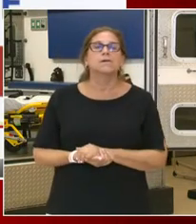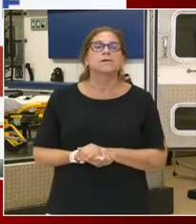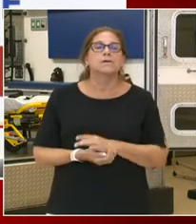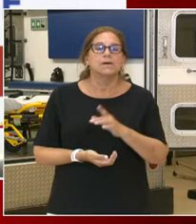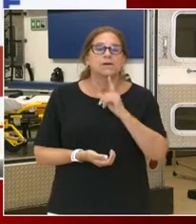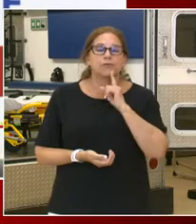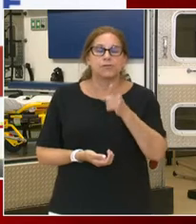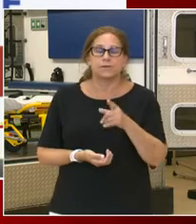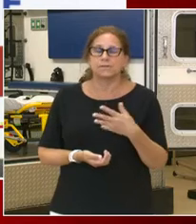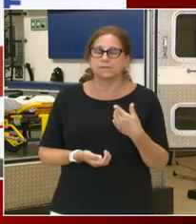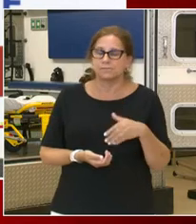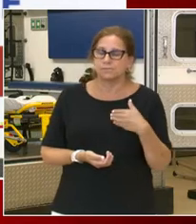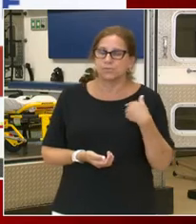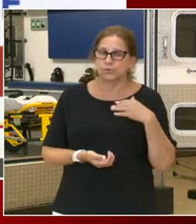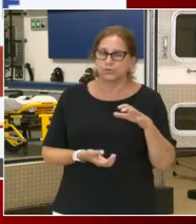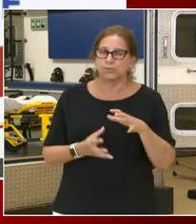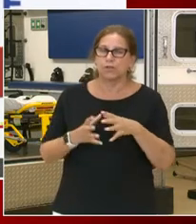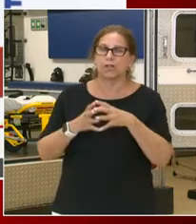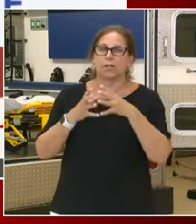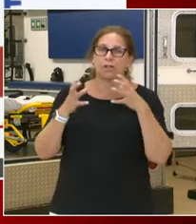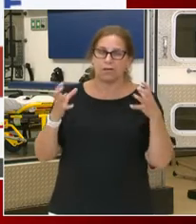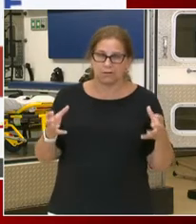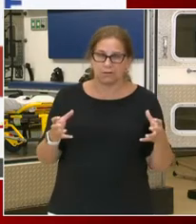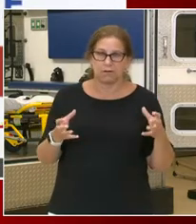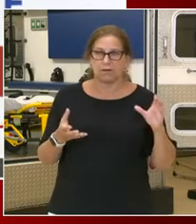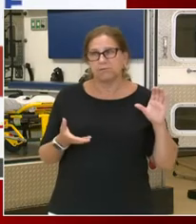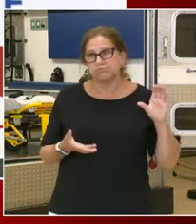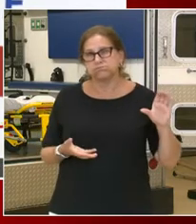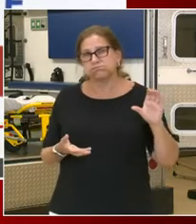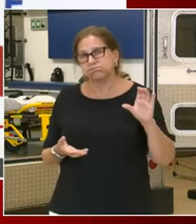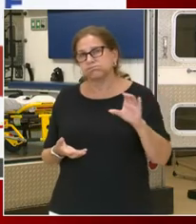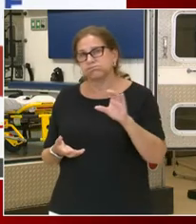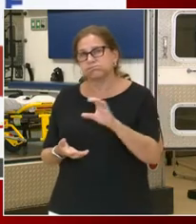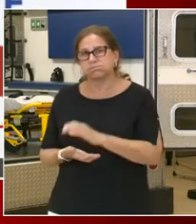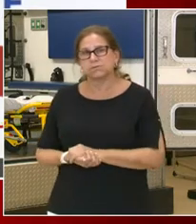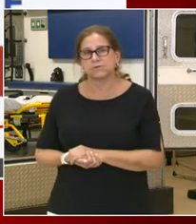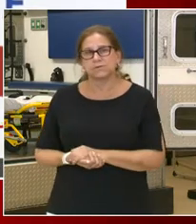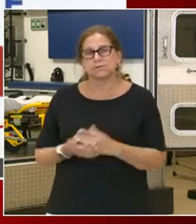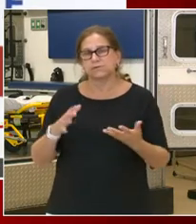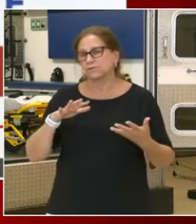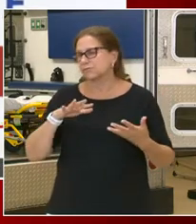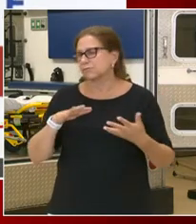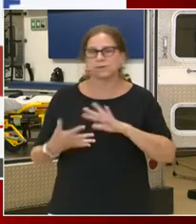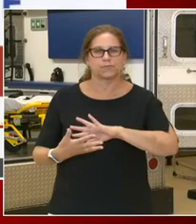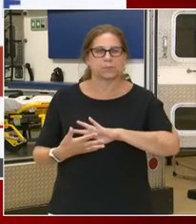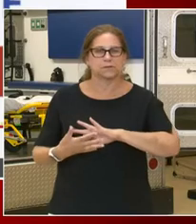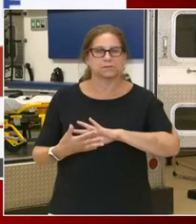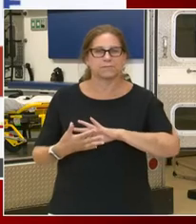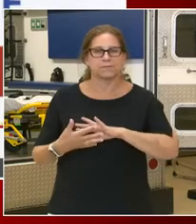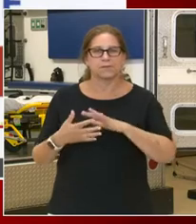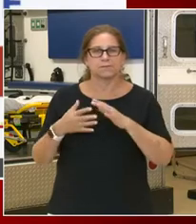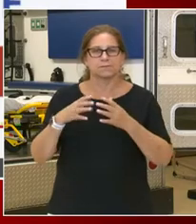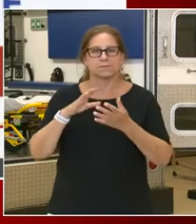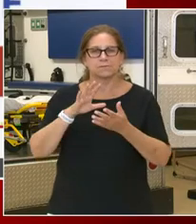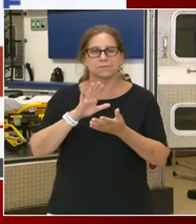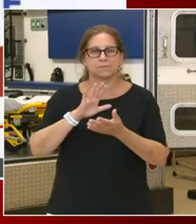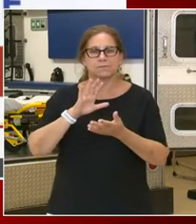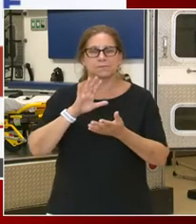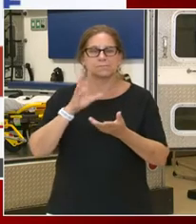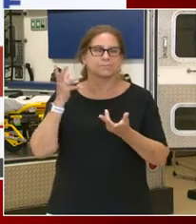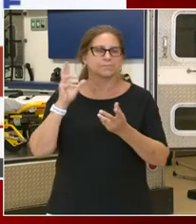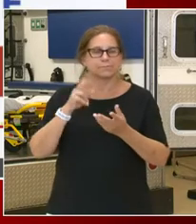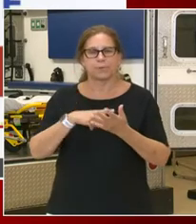acceleration, ensuring we've got tutorial support, ensuring that children have access to tutorial supports through the libraries, for